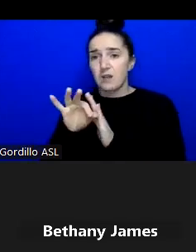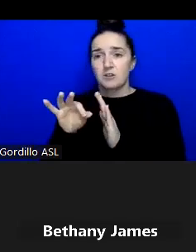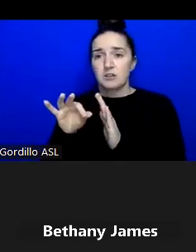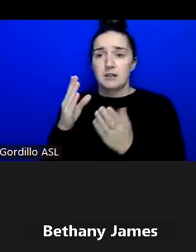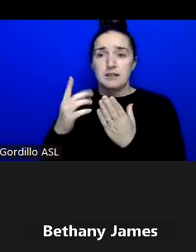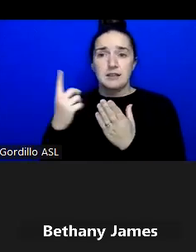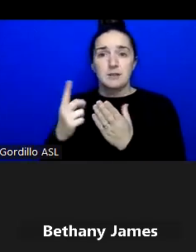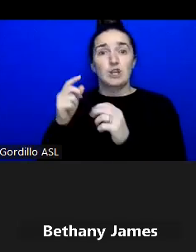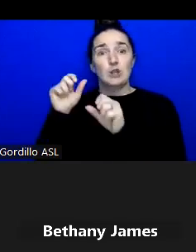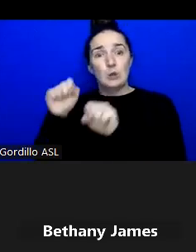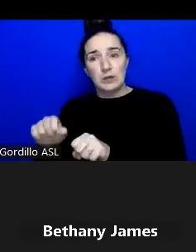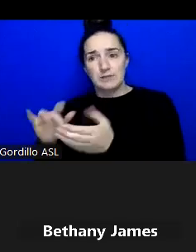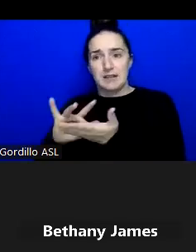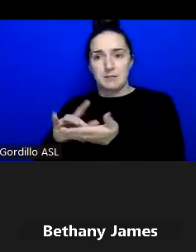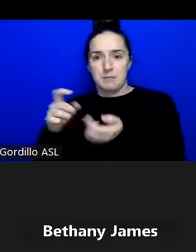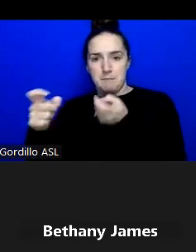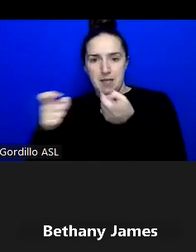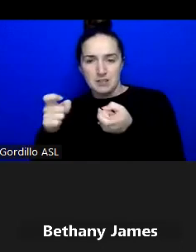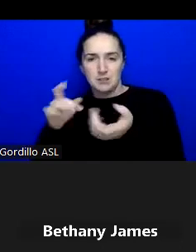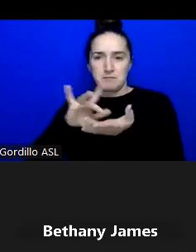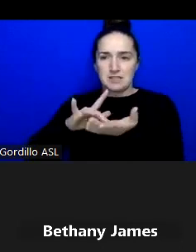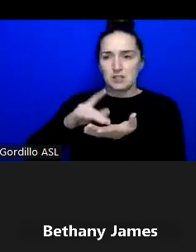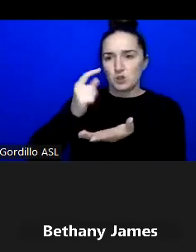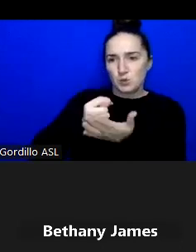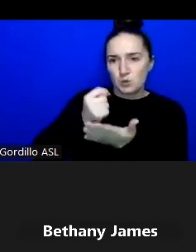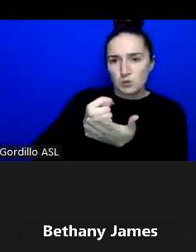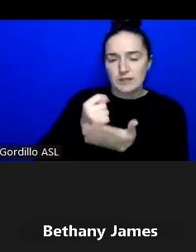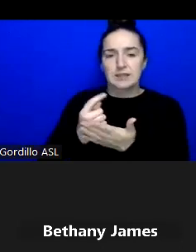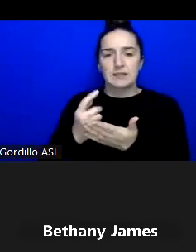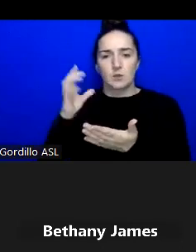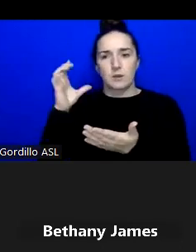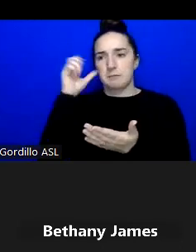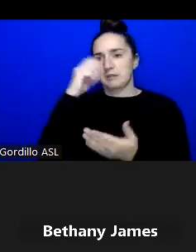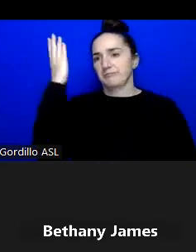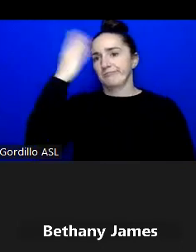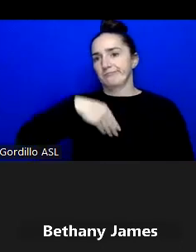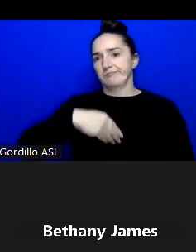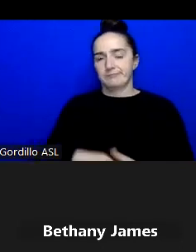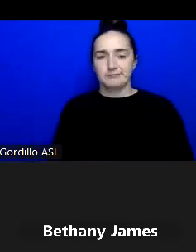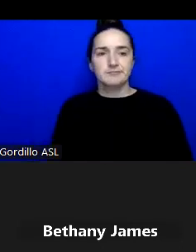medically treatable or managed that we're just, missing out on. And then, like I mentioned,